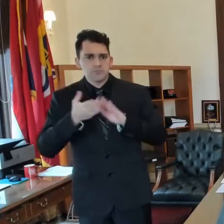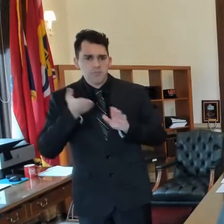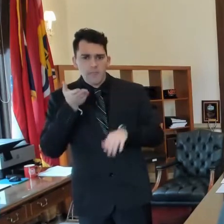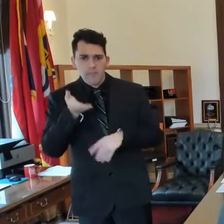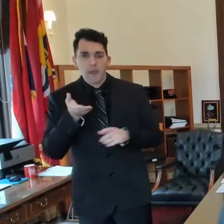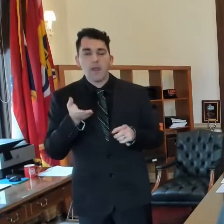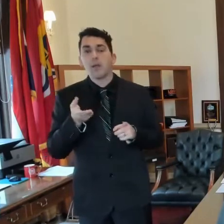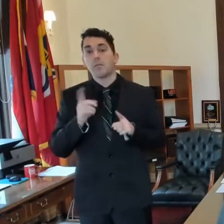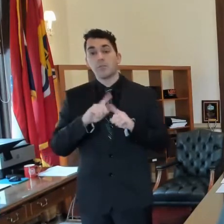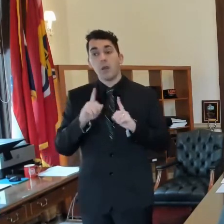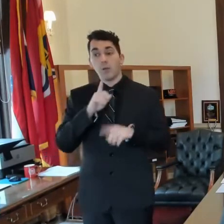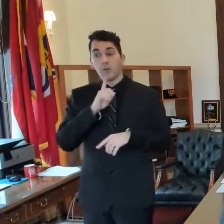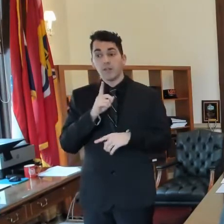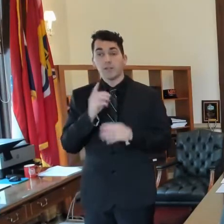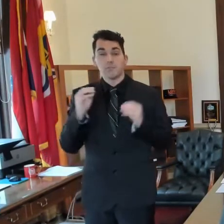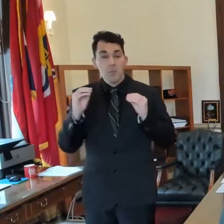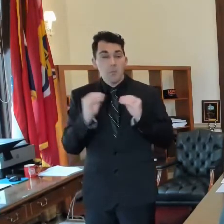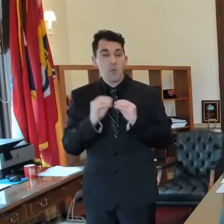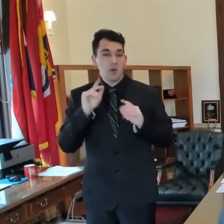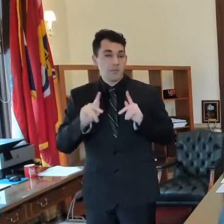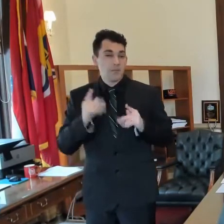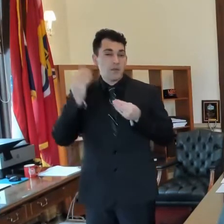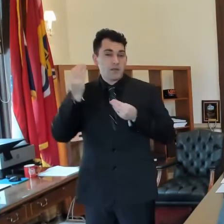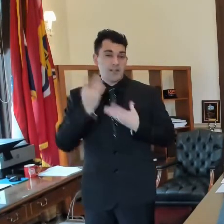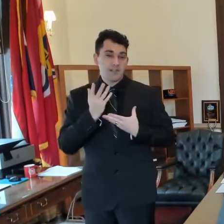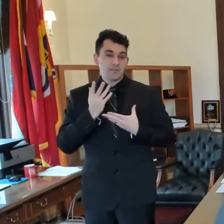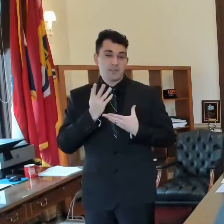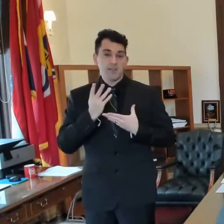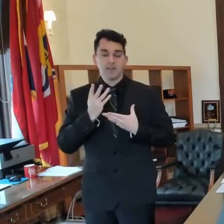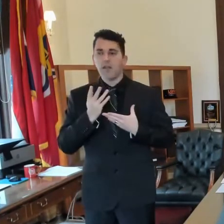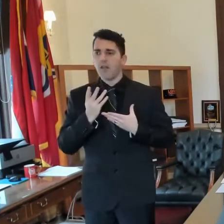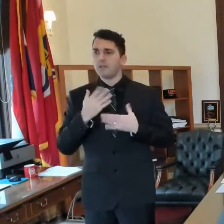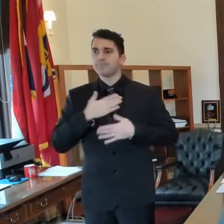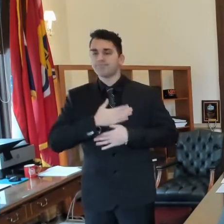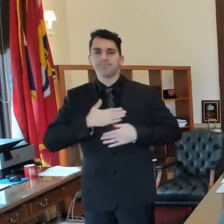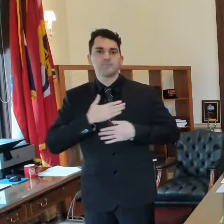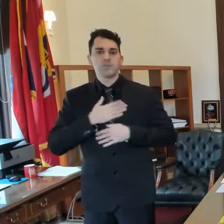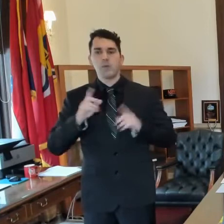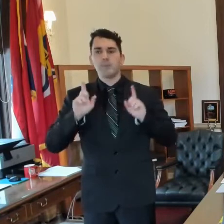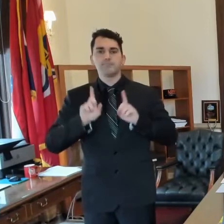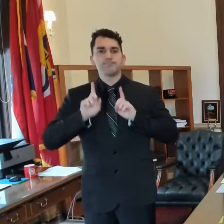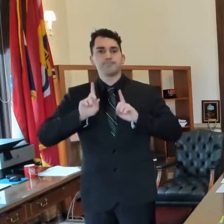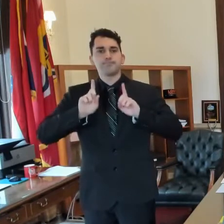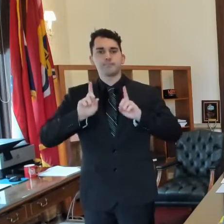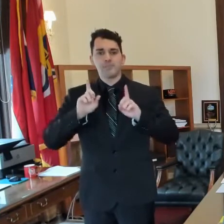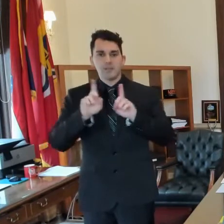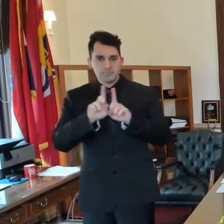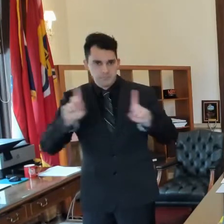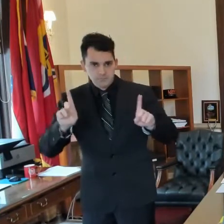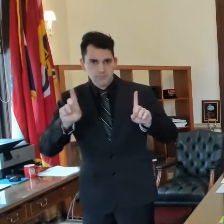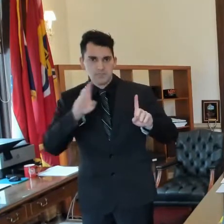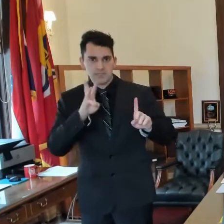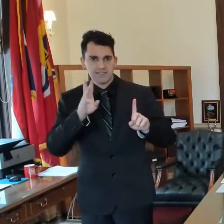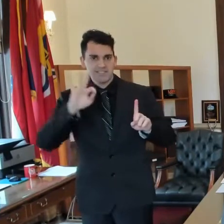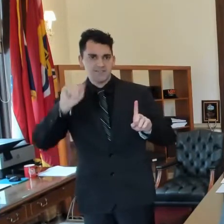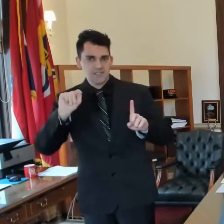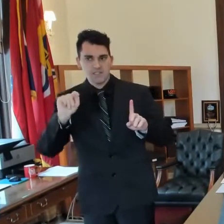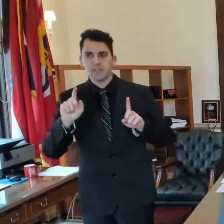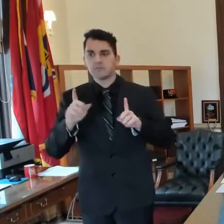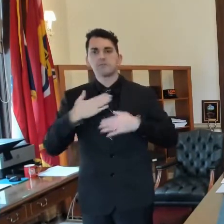the ability to walk socially distanced with their neighbors or their families in the parks.